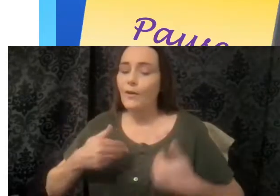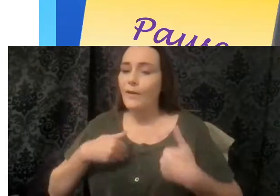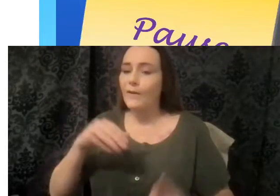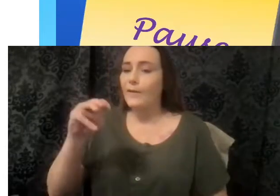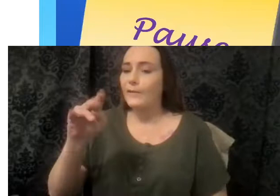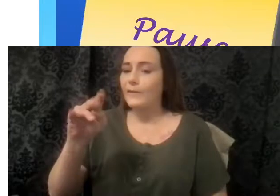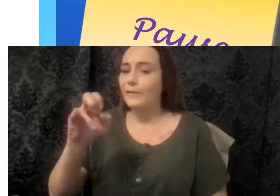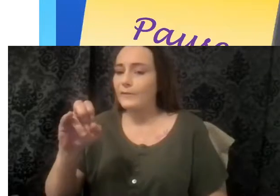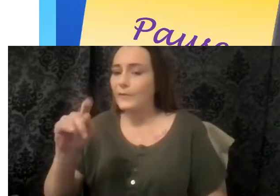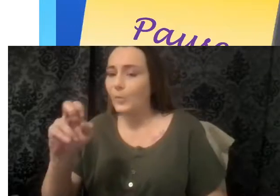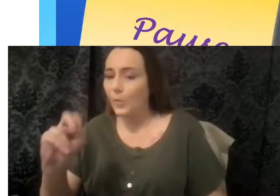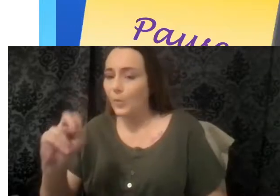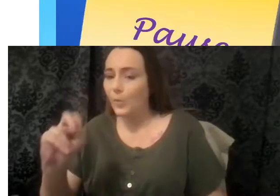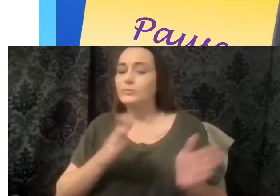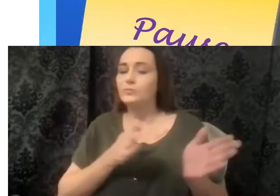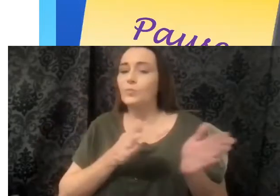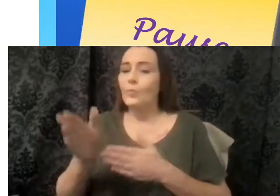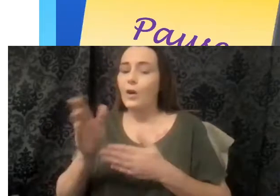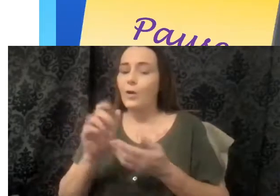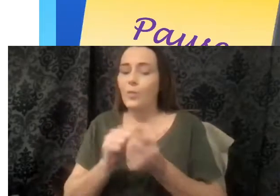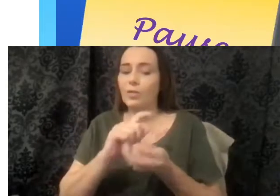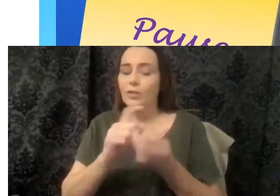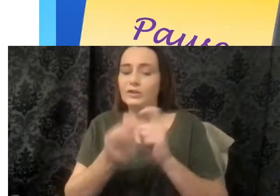prepared with some changes for